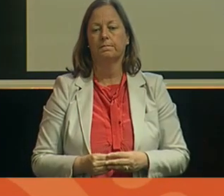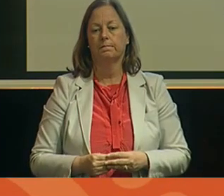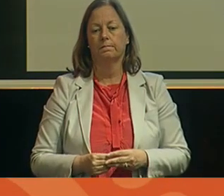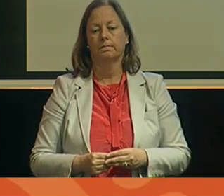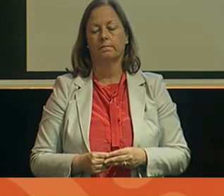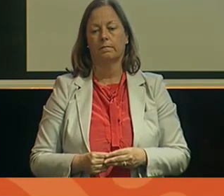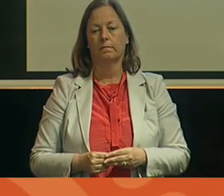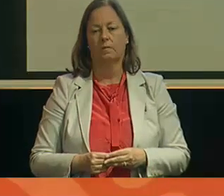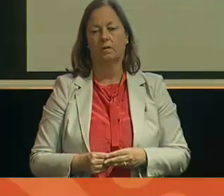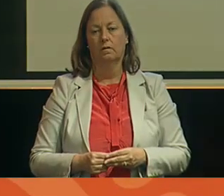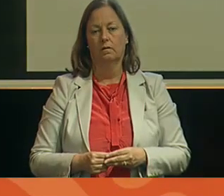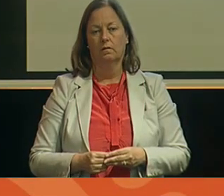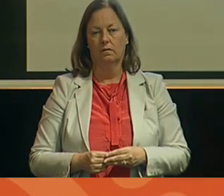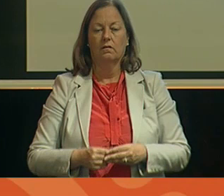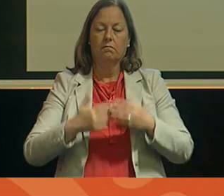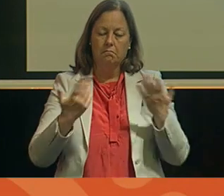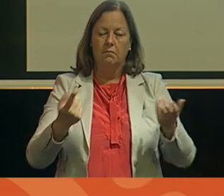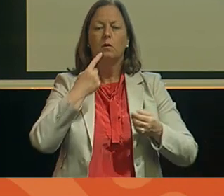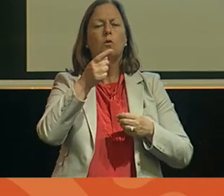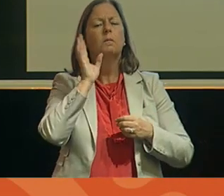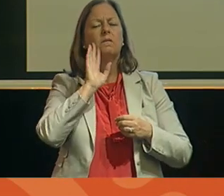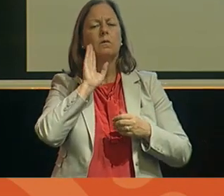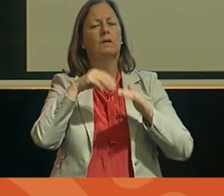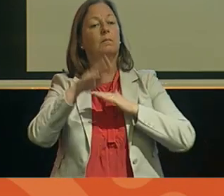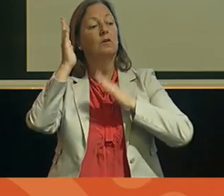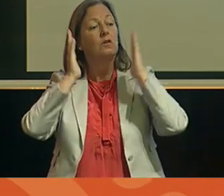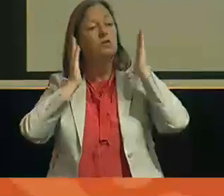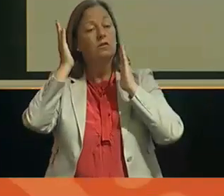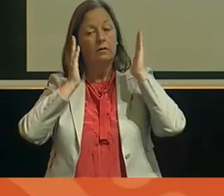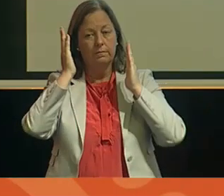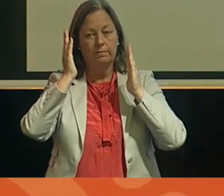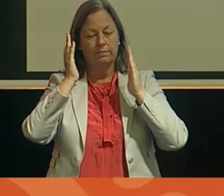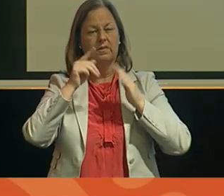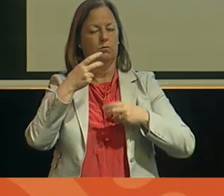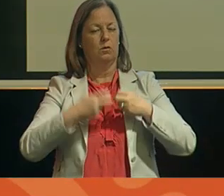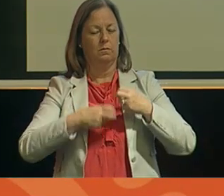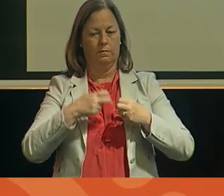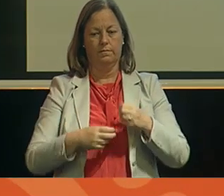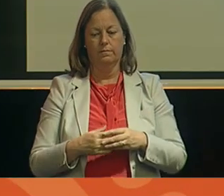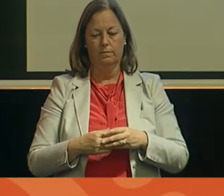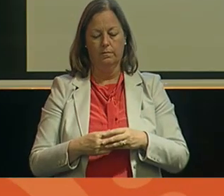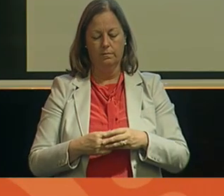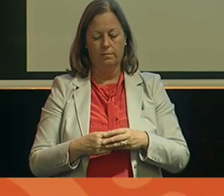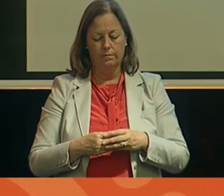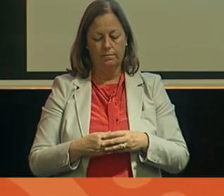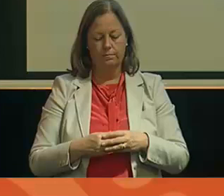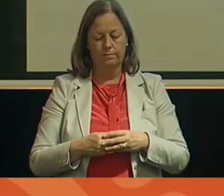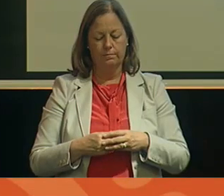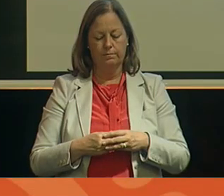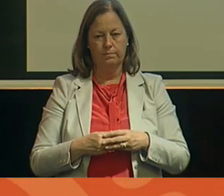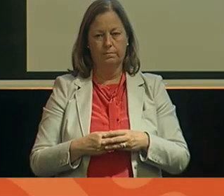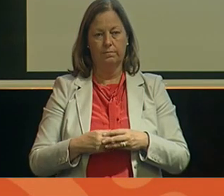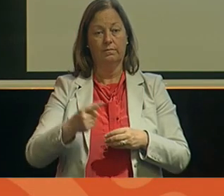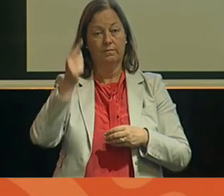The issue of our identity, as I mentioned earlier, in Malaysia, the last odd number stated being male.